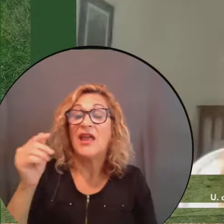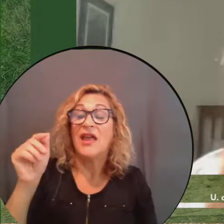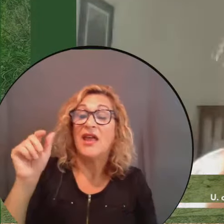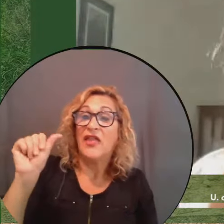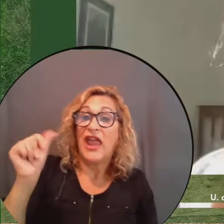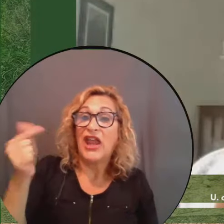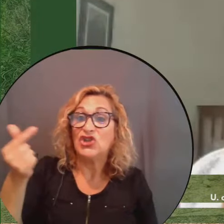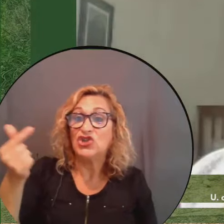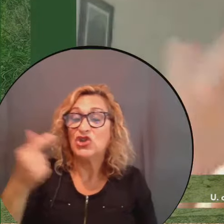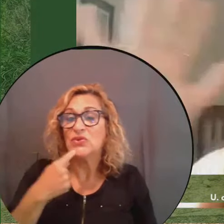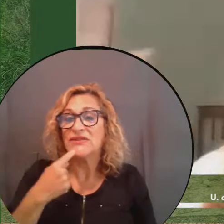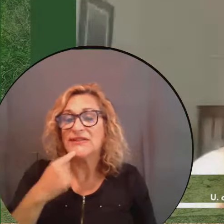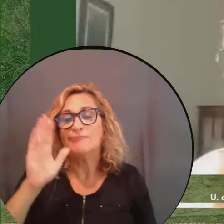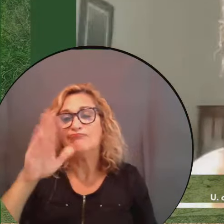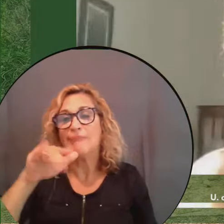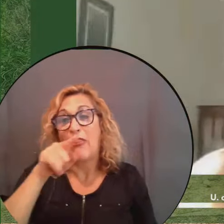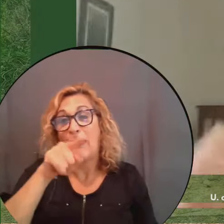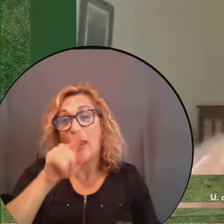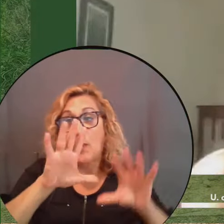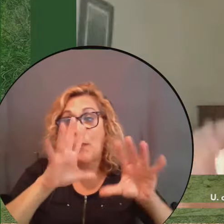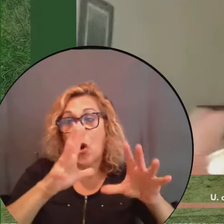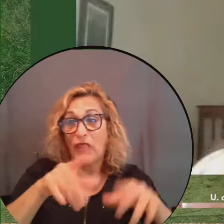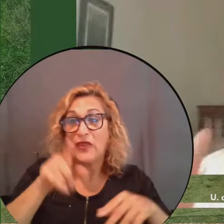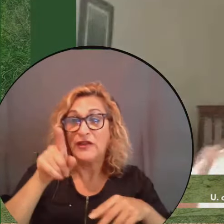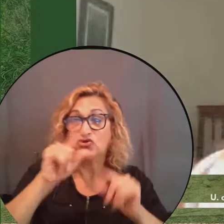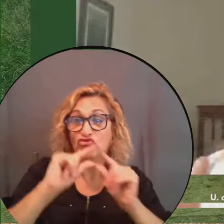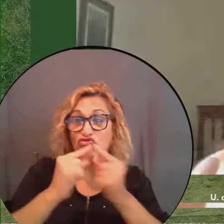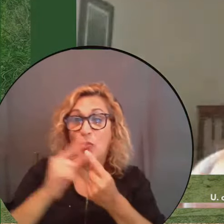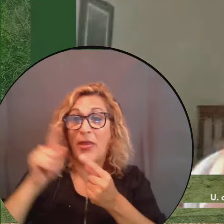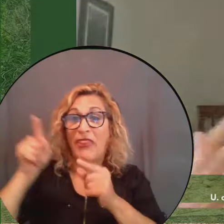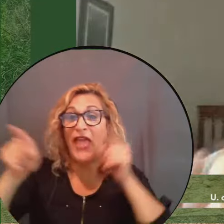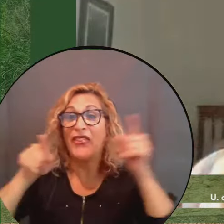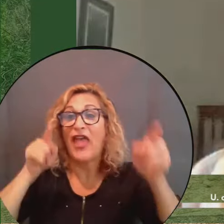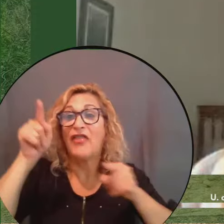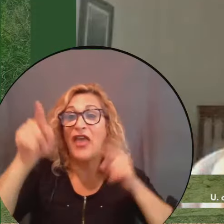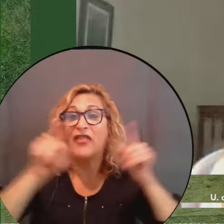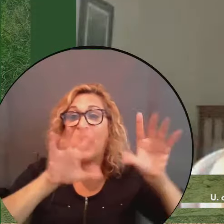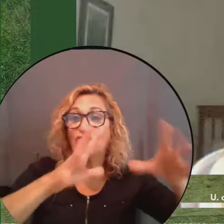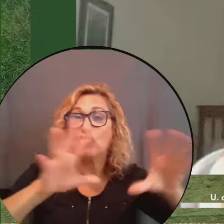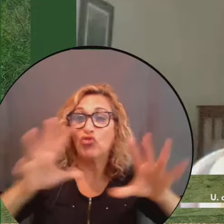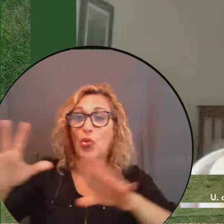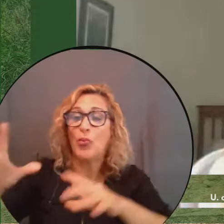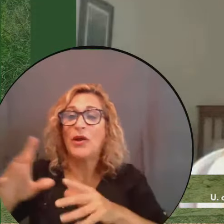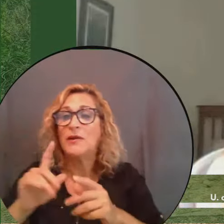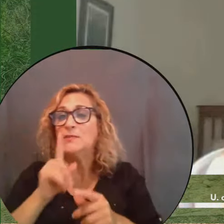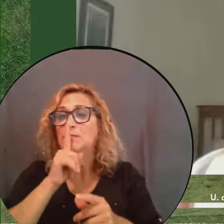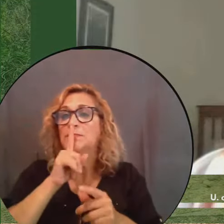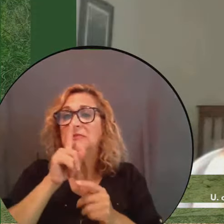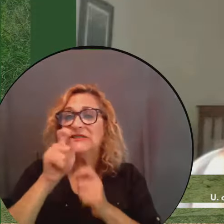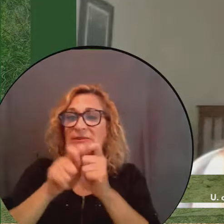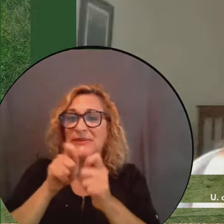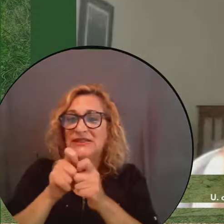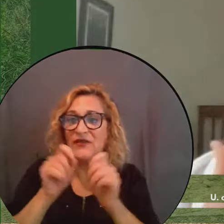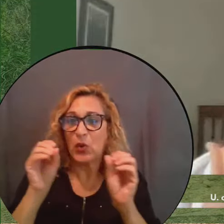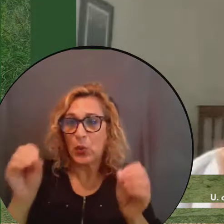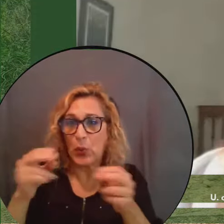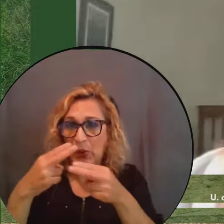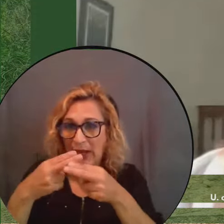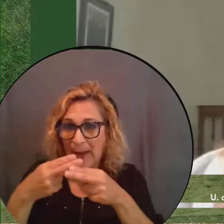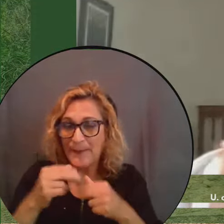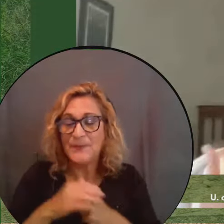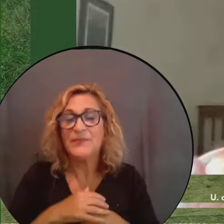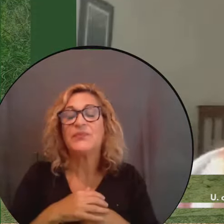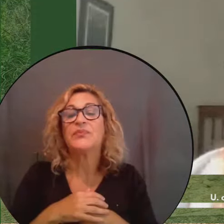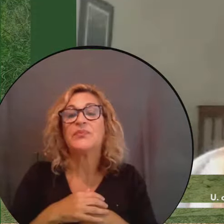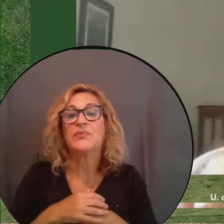part of this group, they were part of that group, they were part of this group. It's they, without any specifics. And then